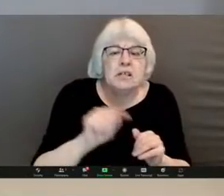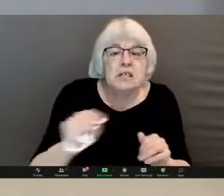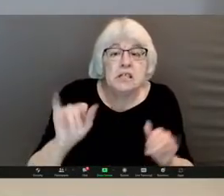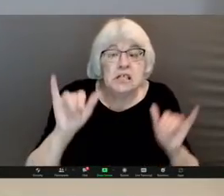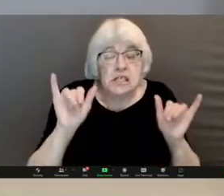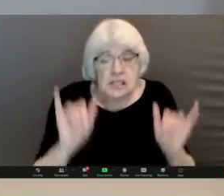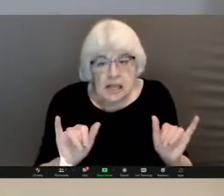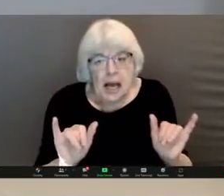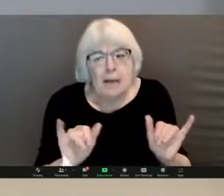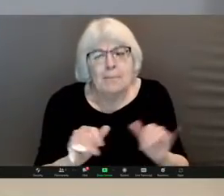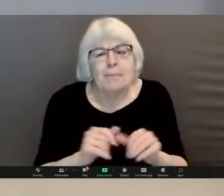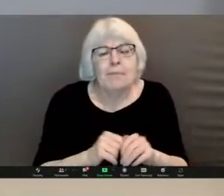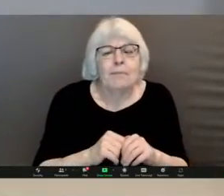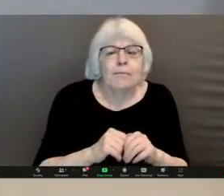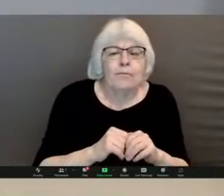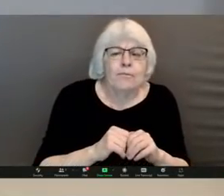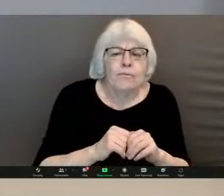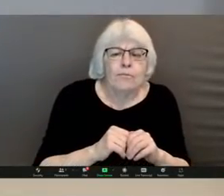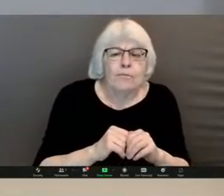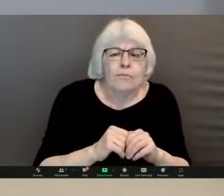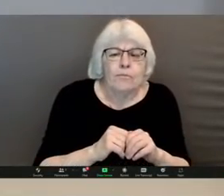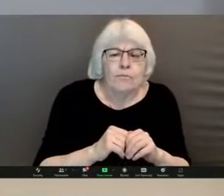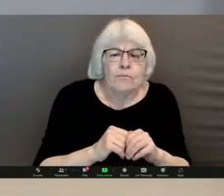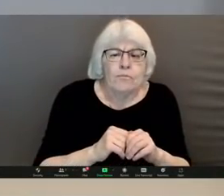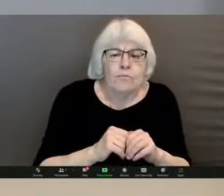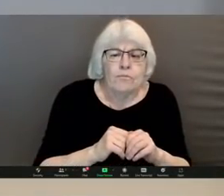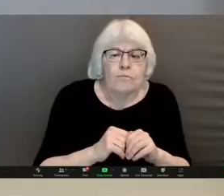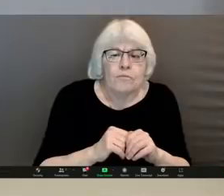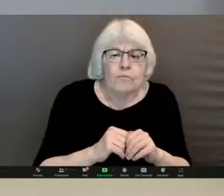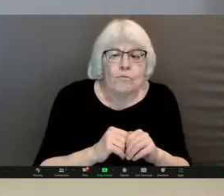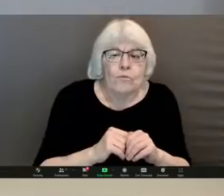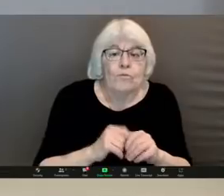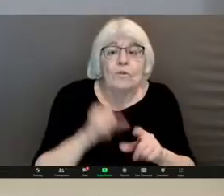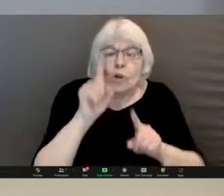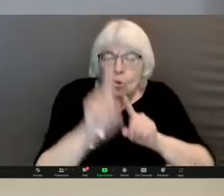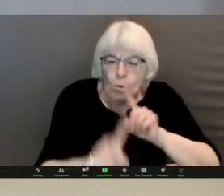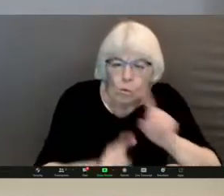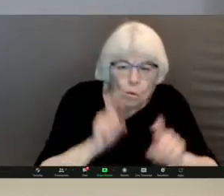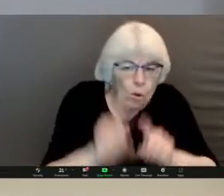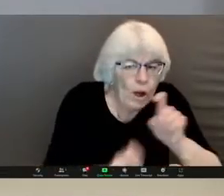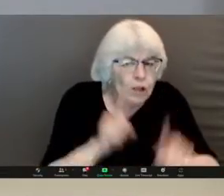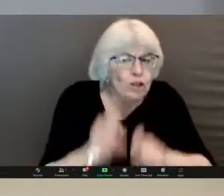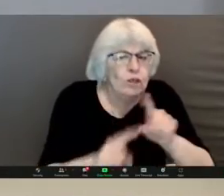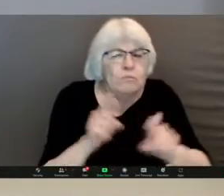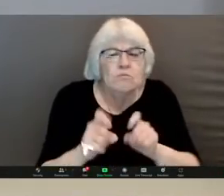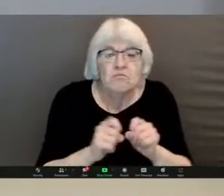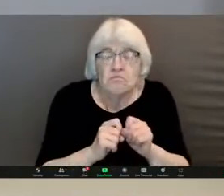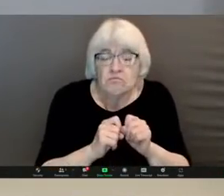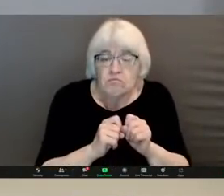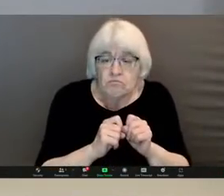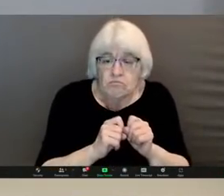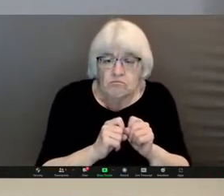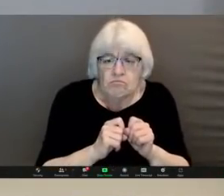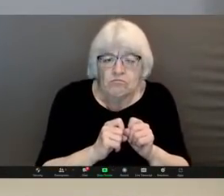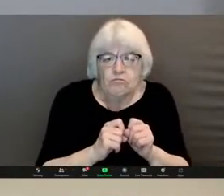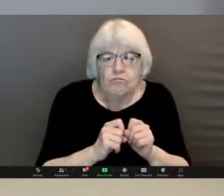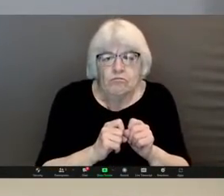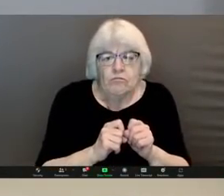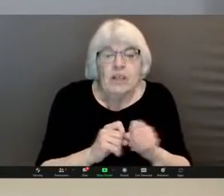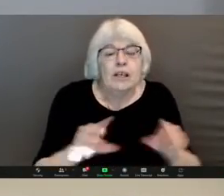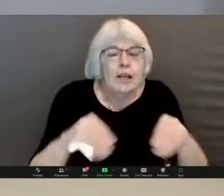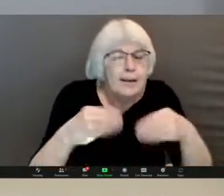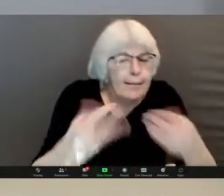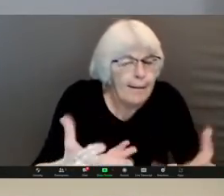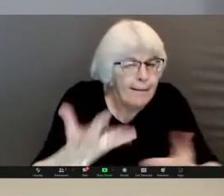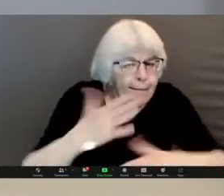screened and given advice, and then not tested